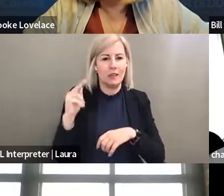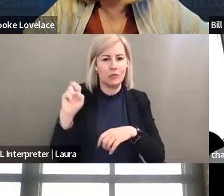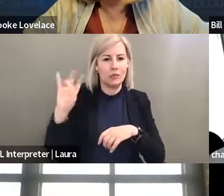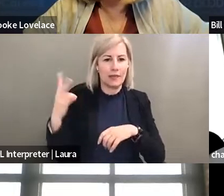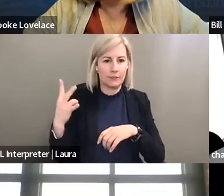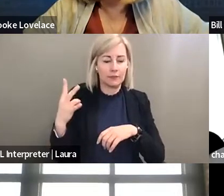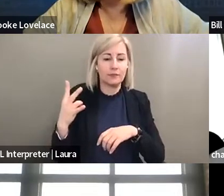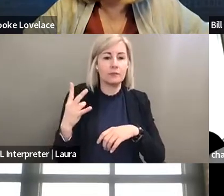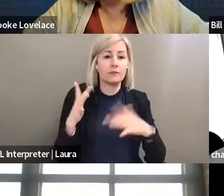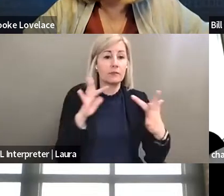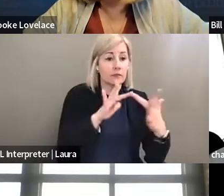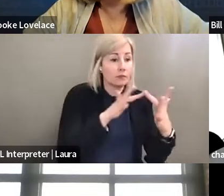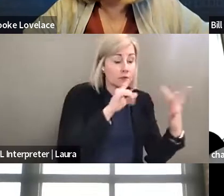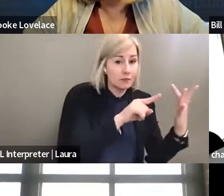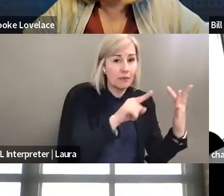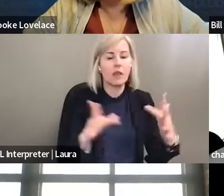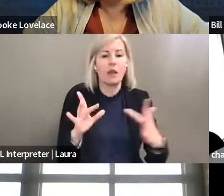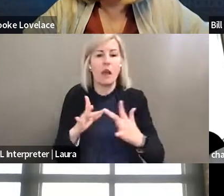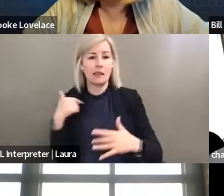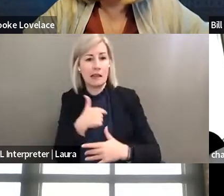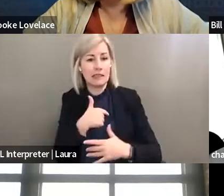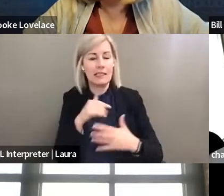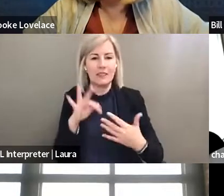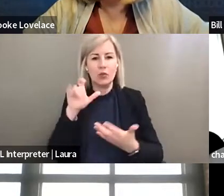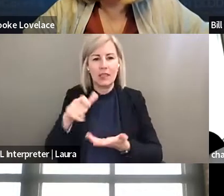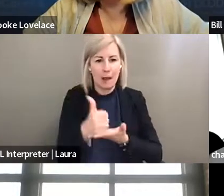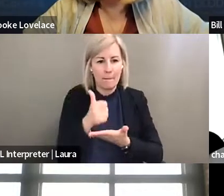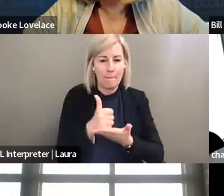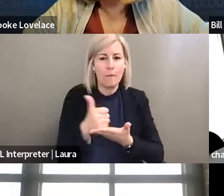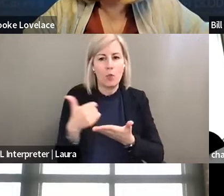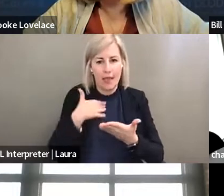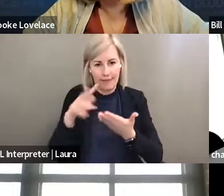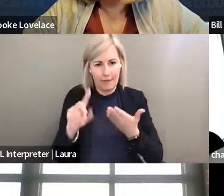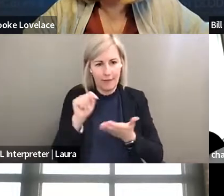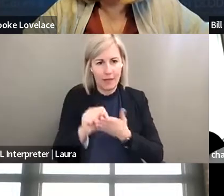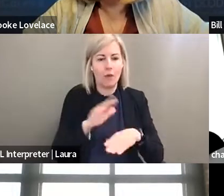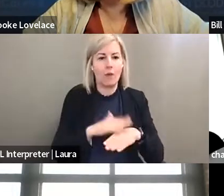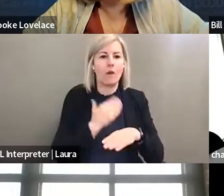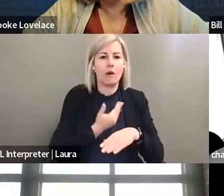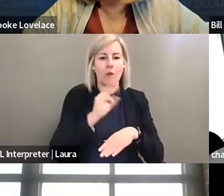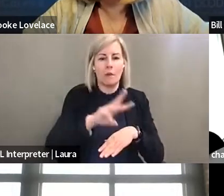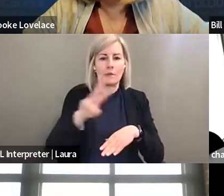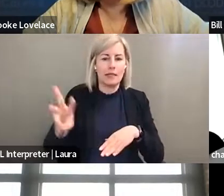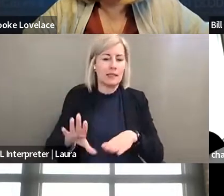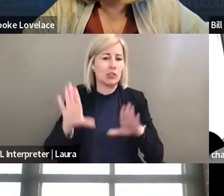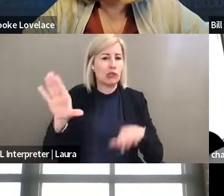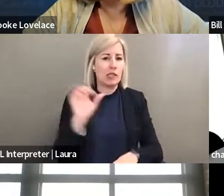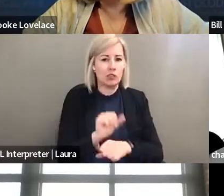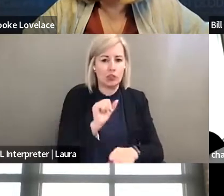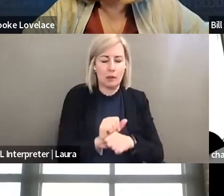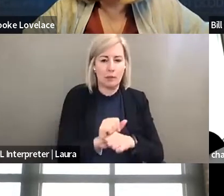If you have questions, reach out to us. We can help you clarify that. We do have that video that is on our website, and he does a great job